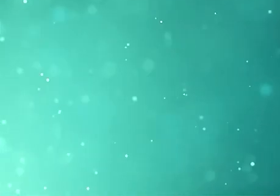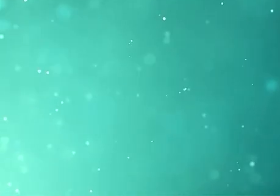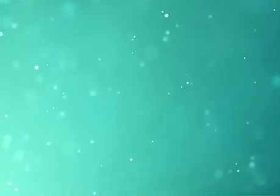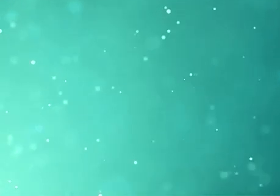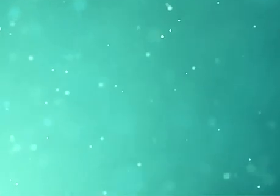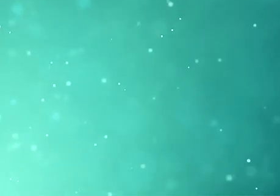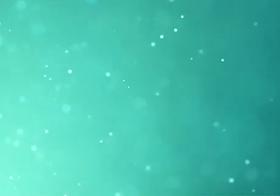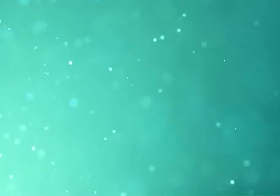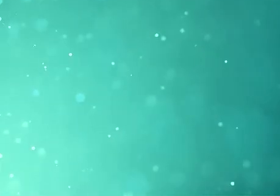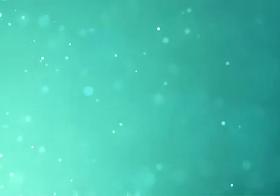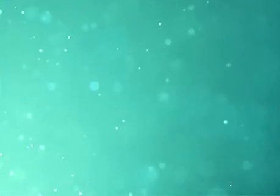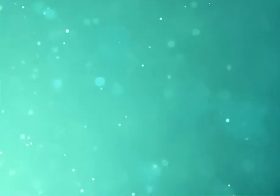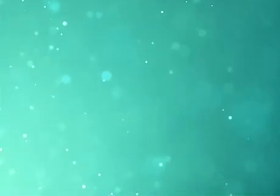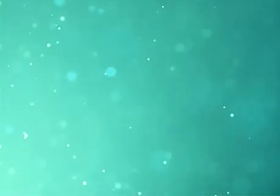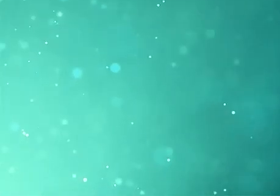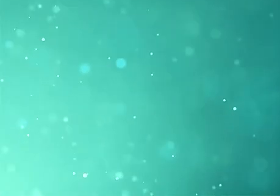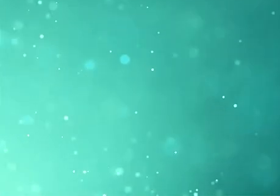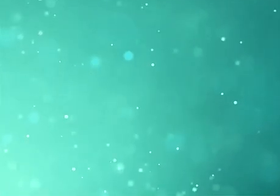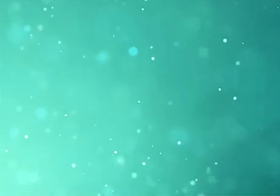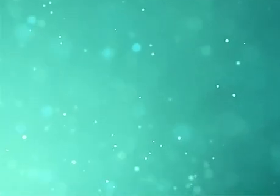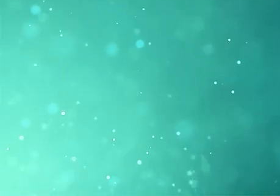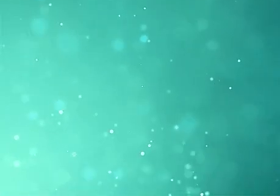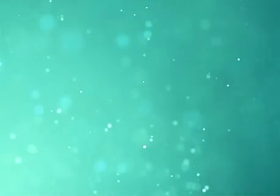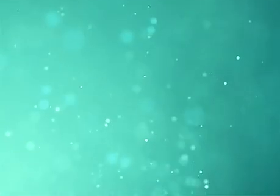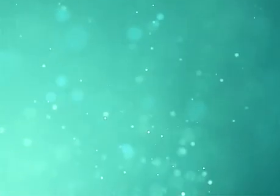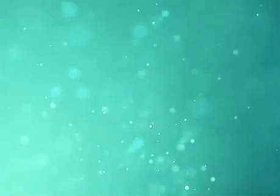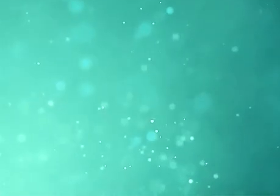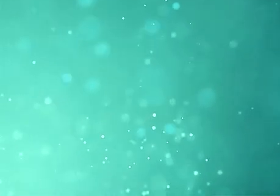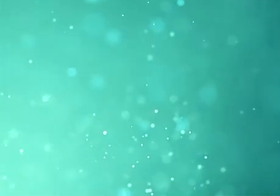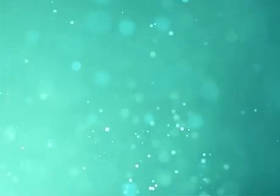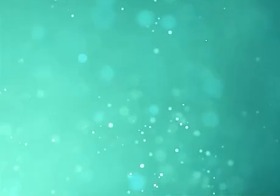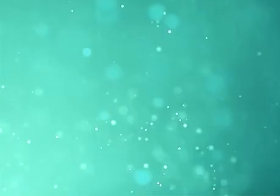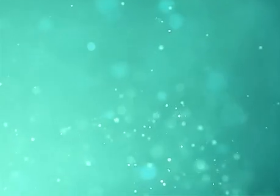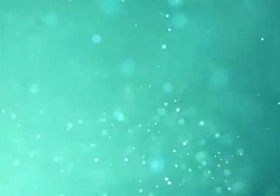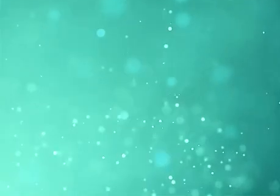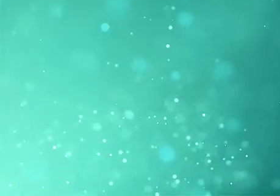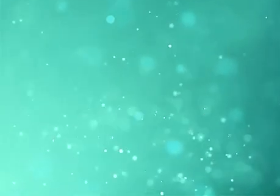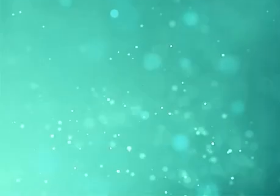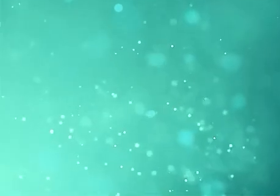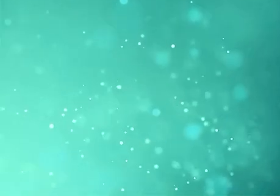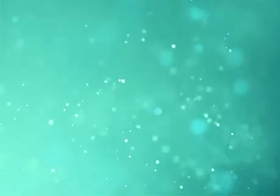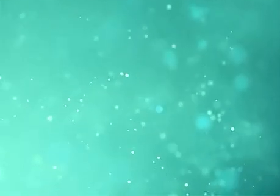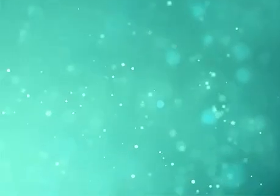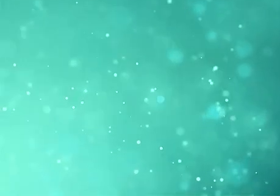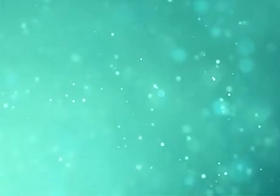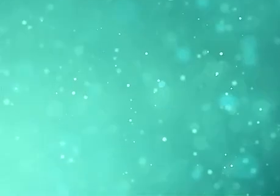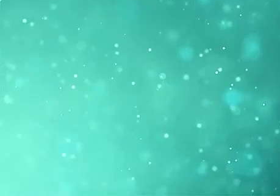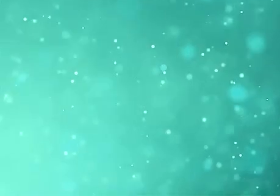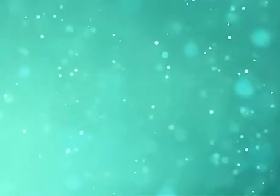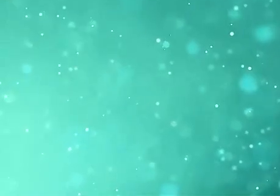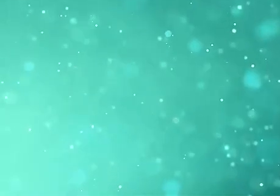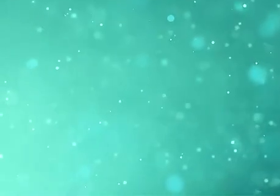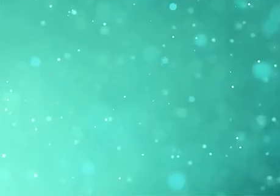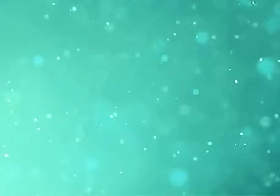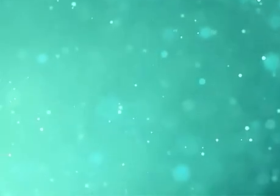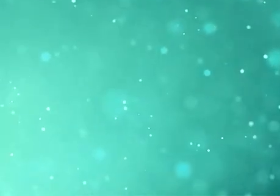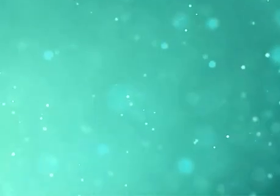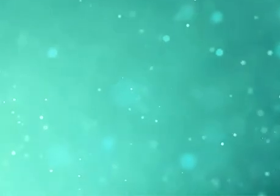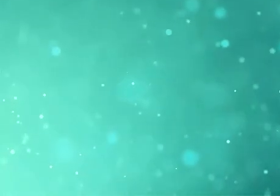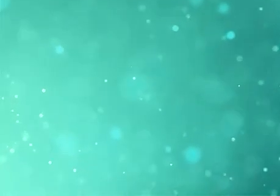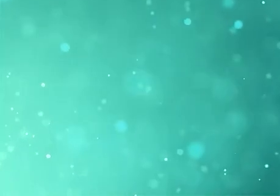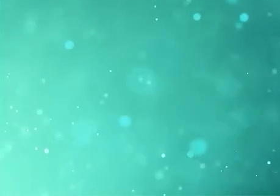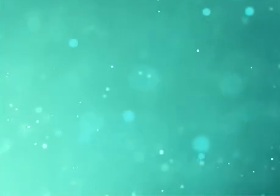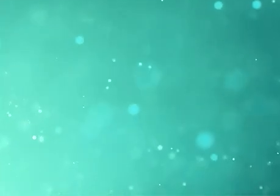hear after being deaf, and see after being blind, and yield after